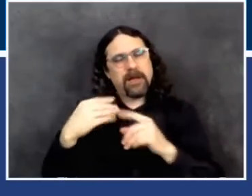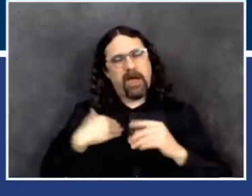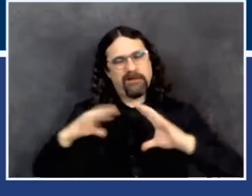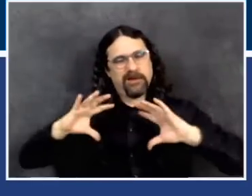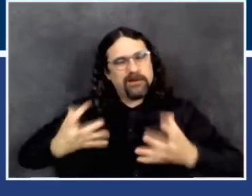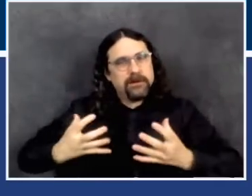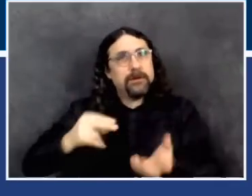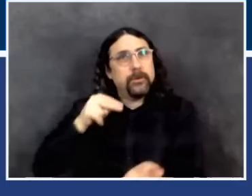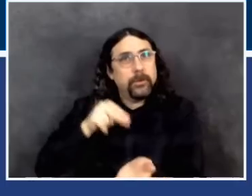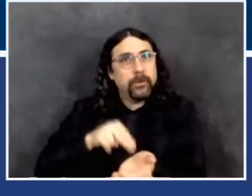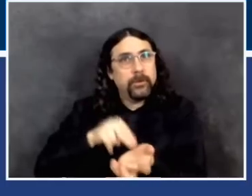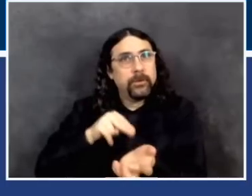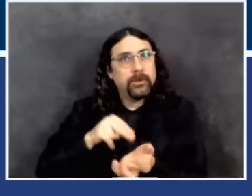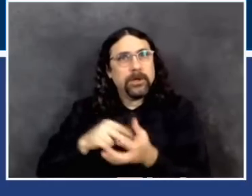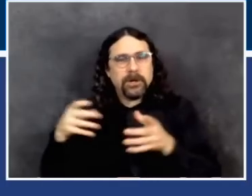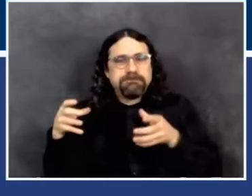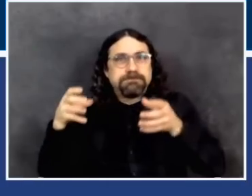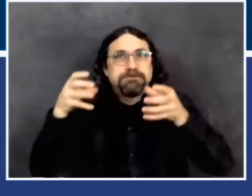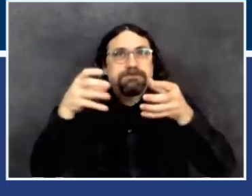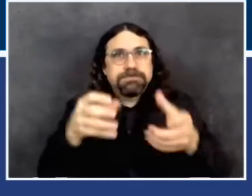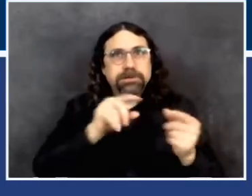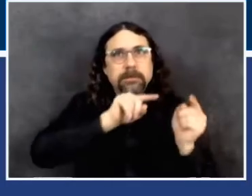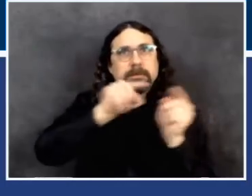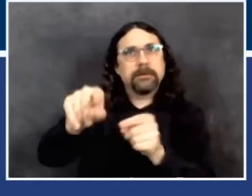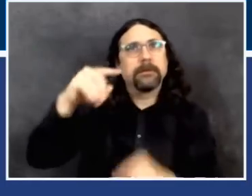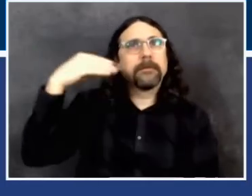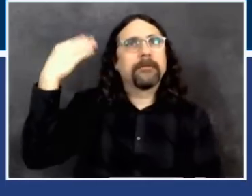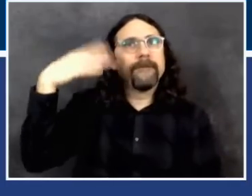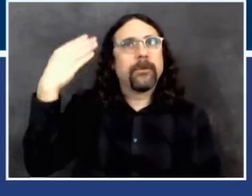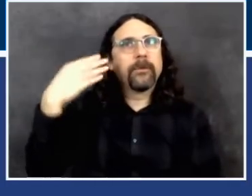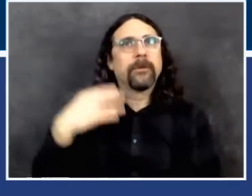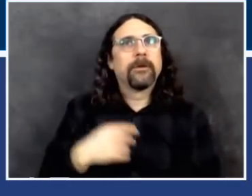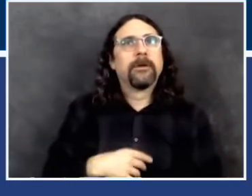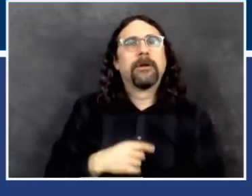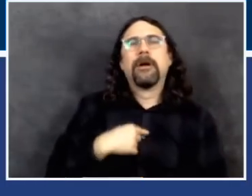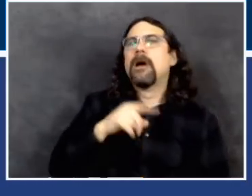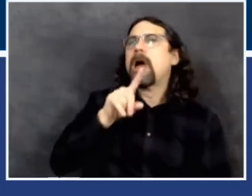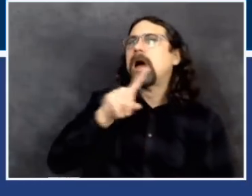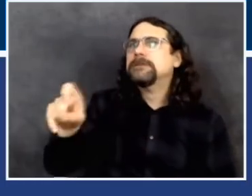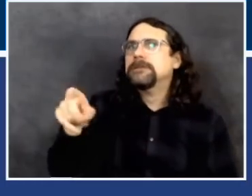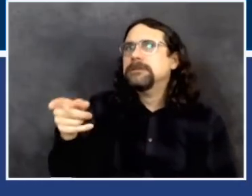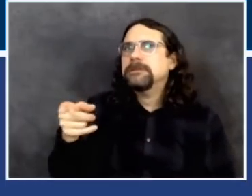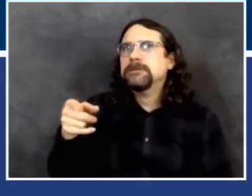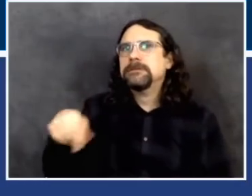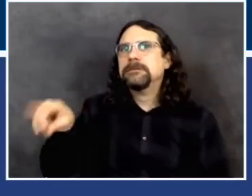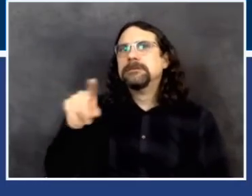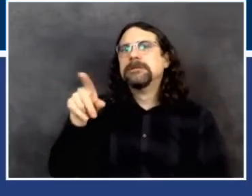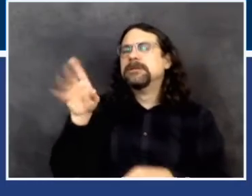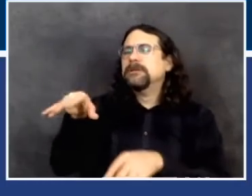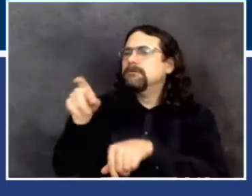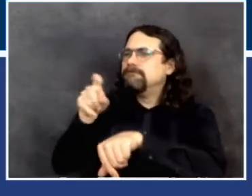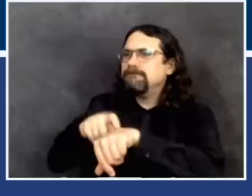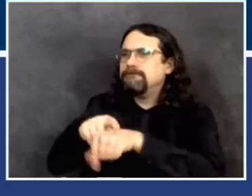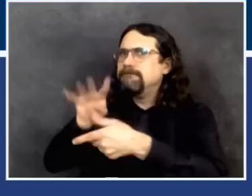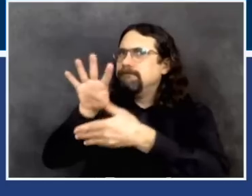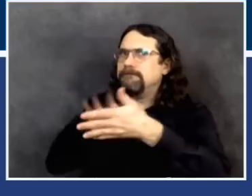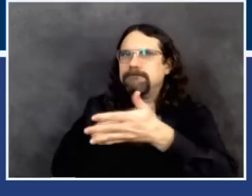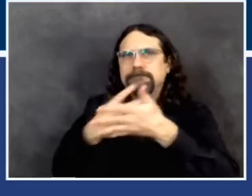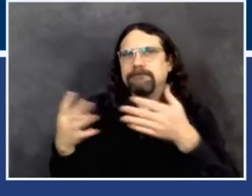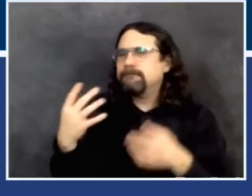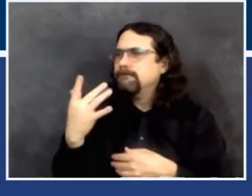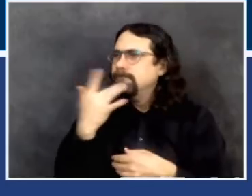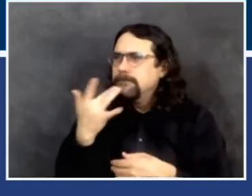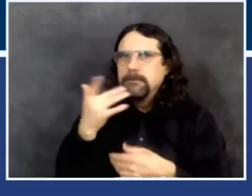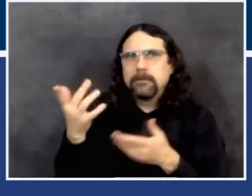spirit that our military medical personnel have brought. And you can imagine the hope that generates, the feeling that